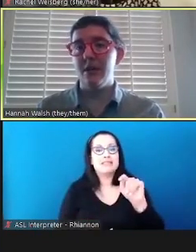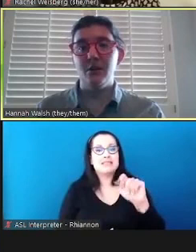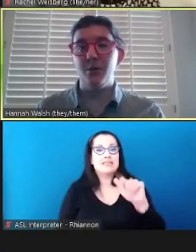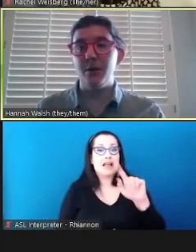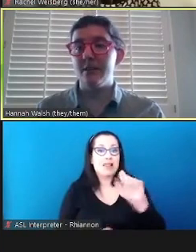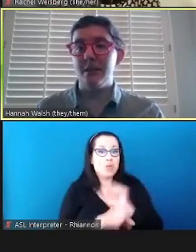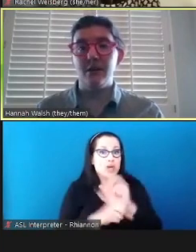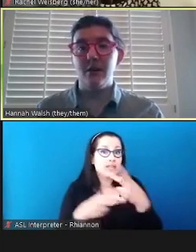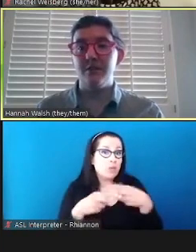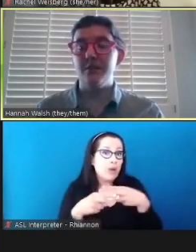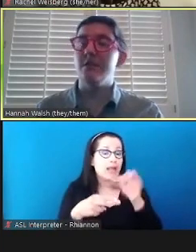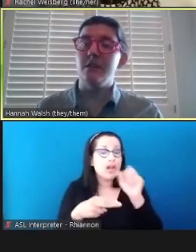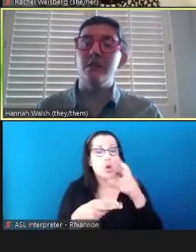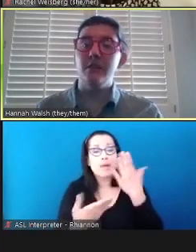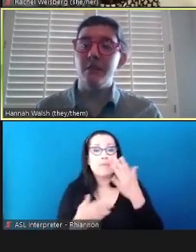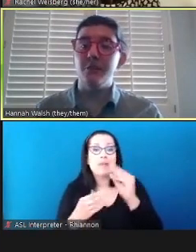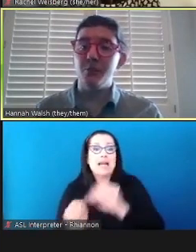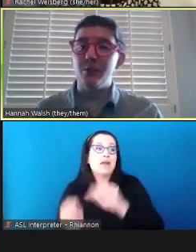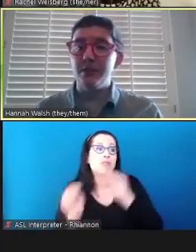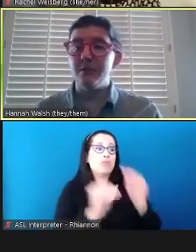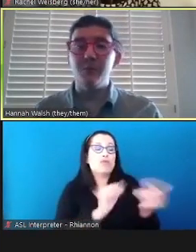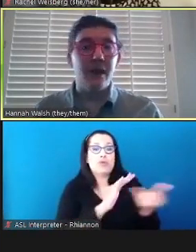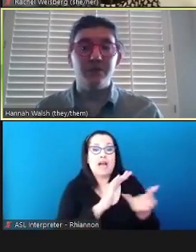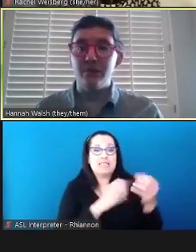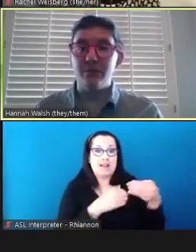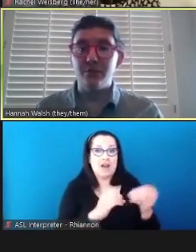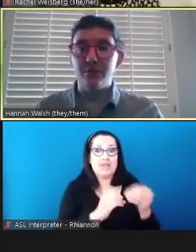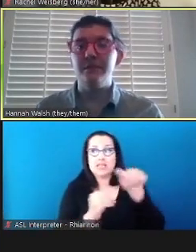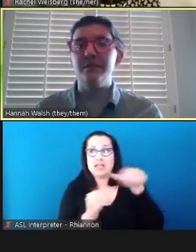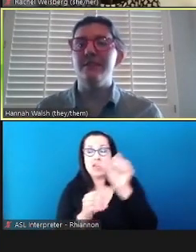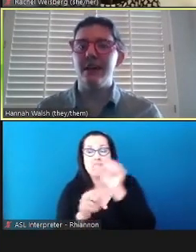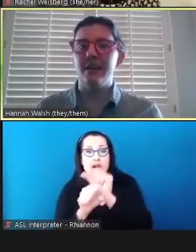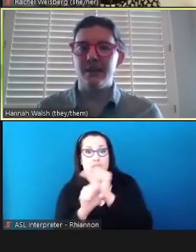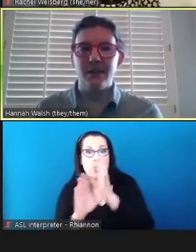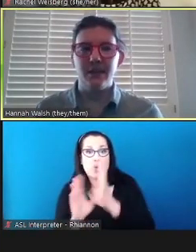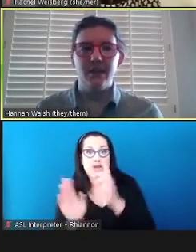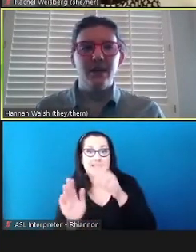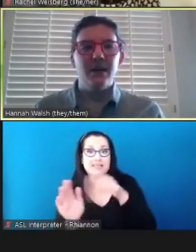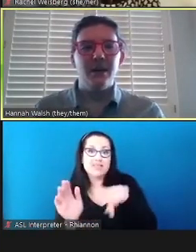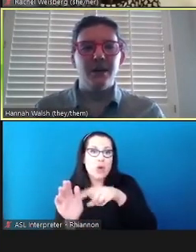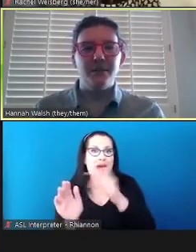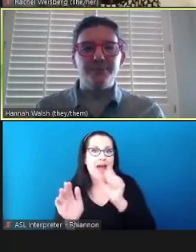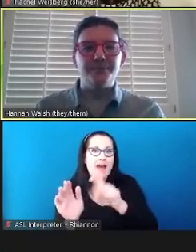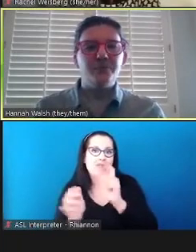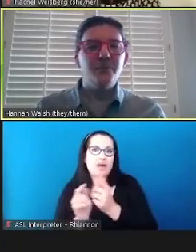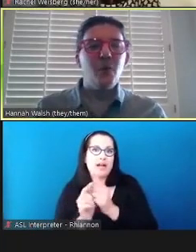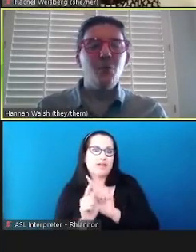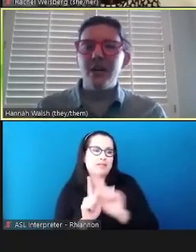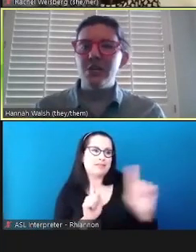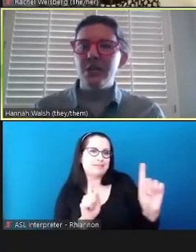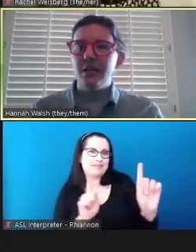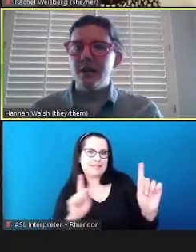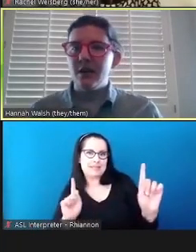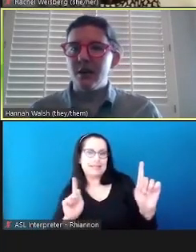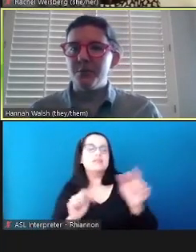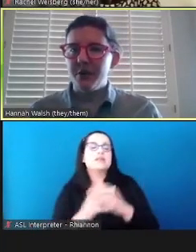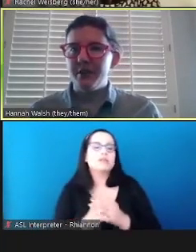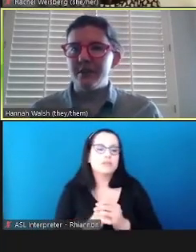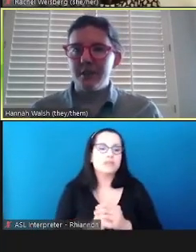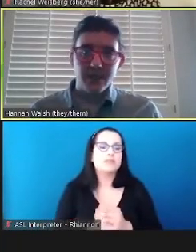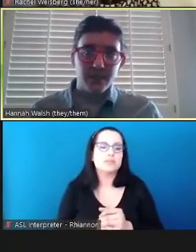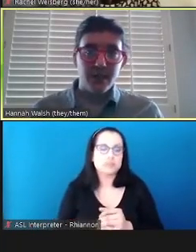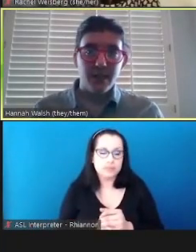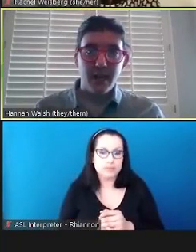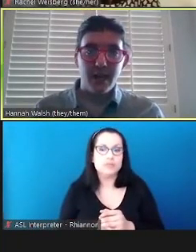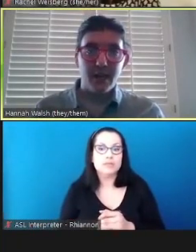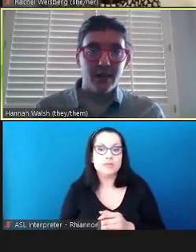in, an isolated office and the other employees have to social distance, that kind of thing. We actually